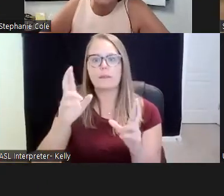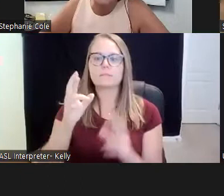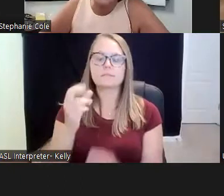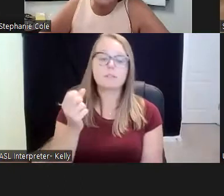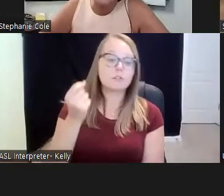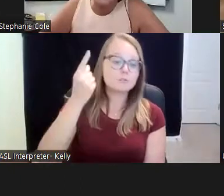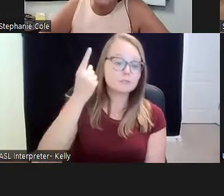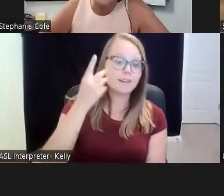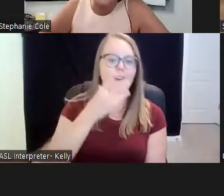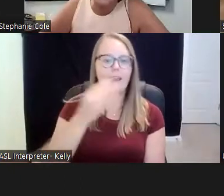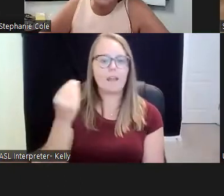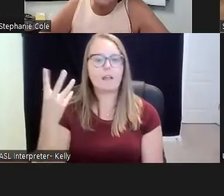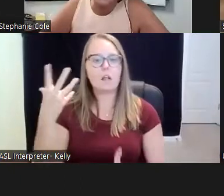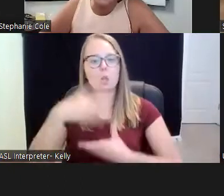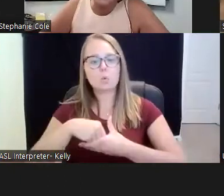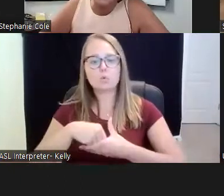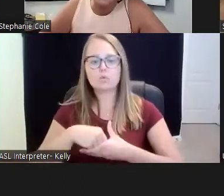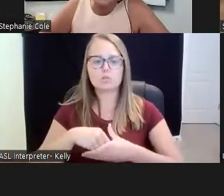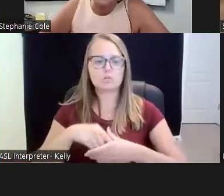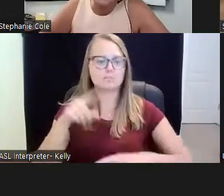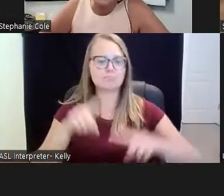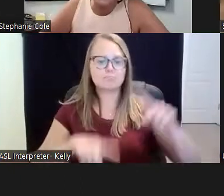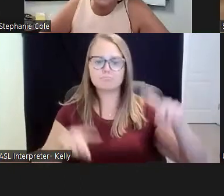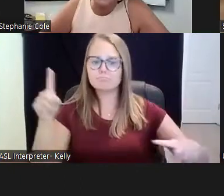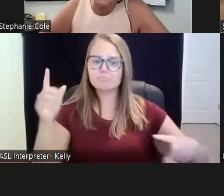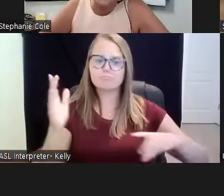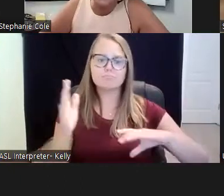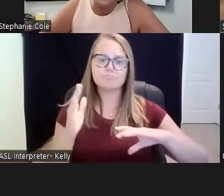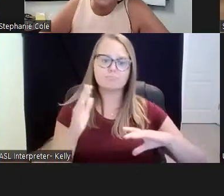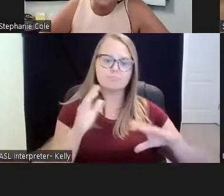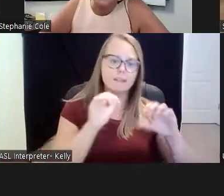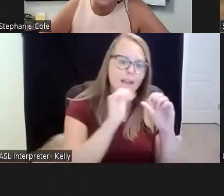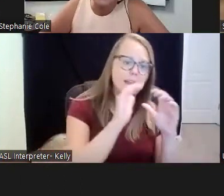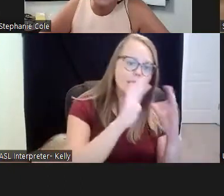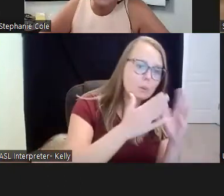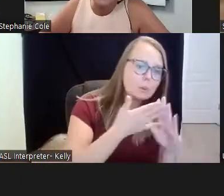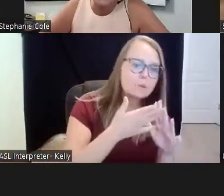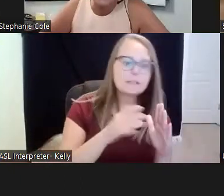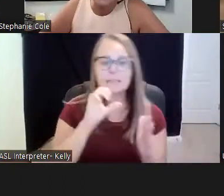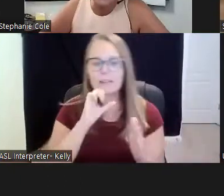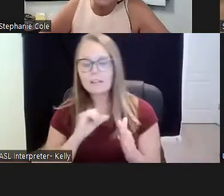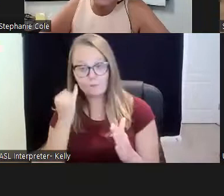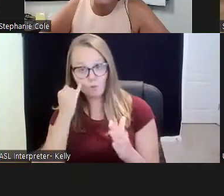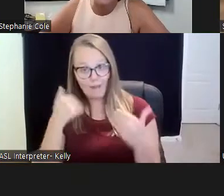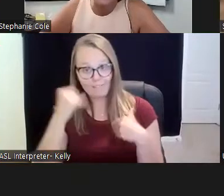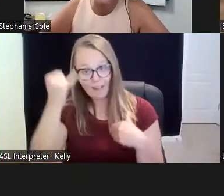understanding, and inclusion across all ages and communities. So if you have the idea, you should go